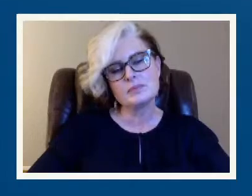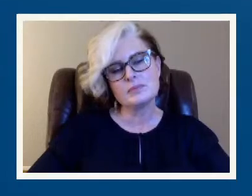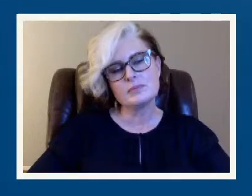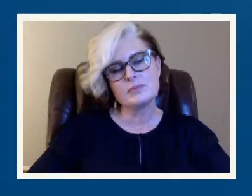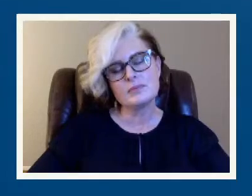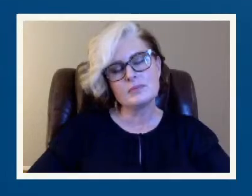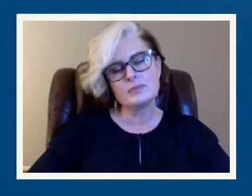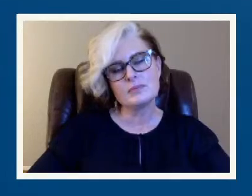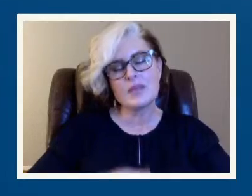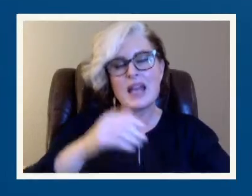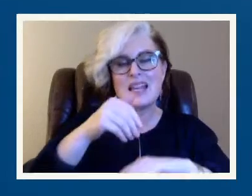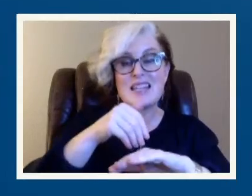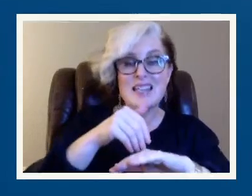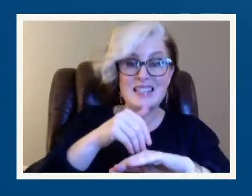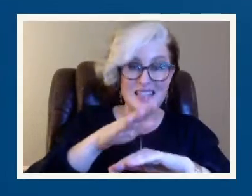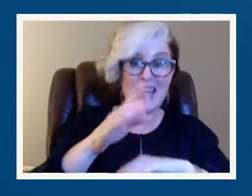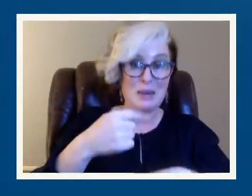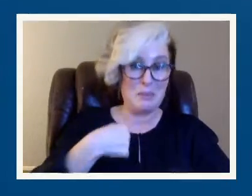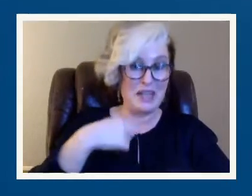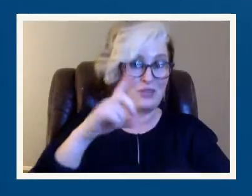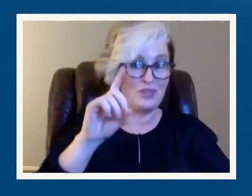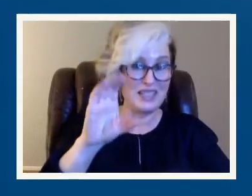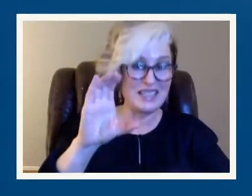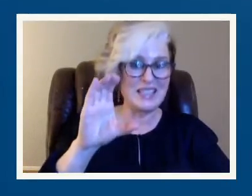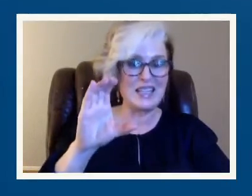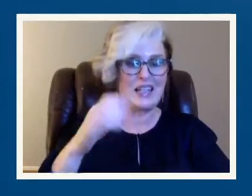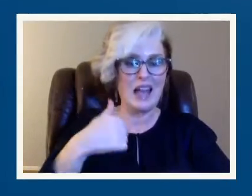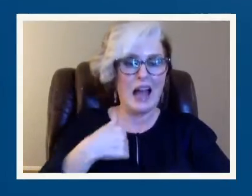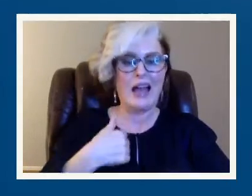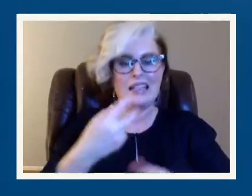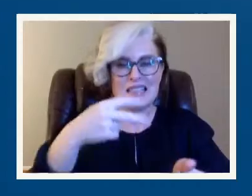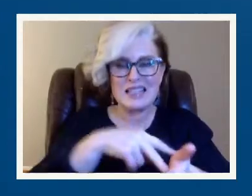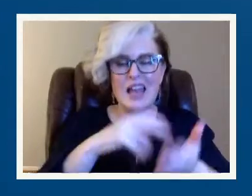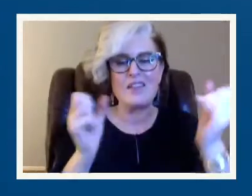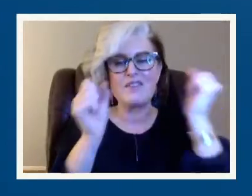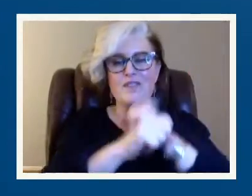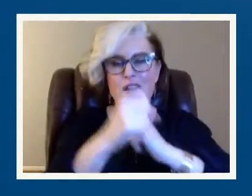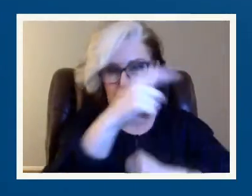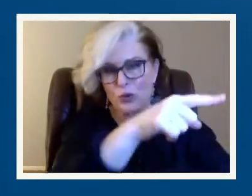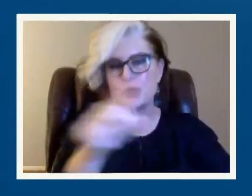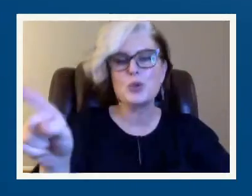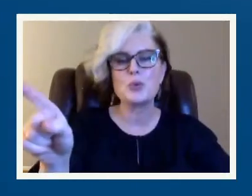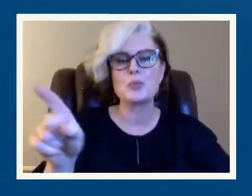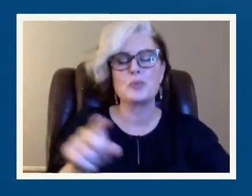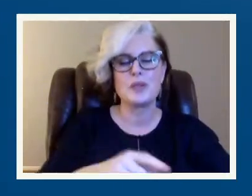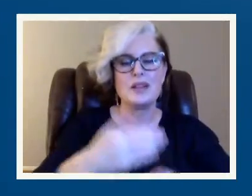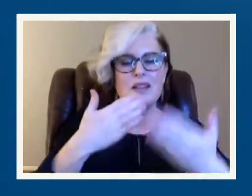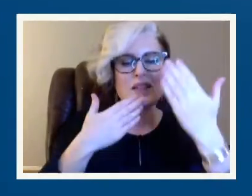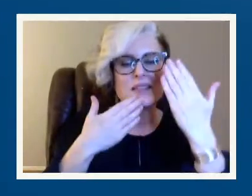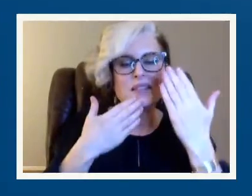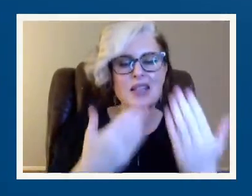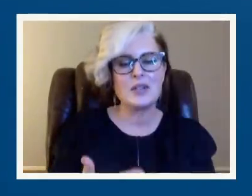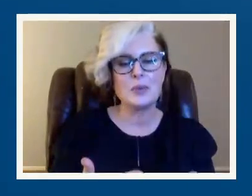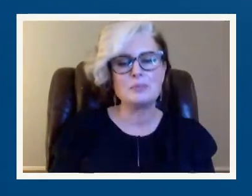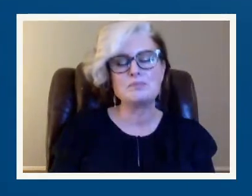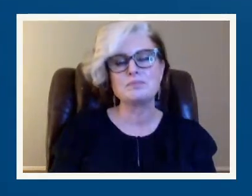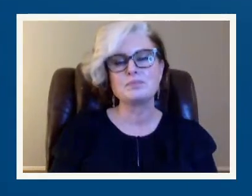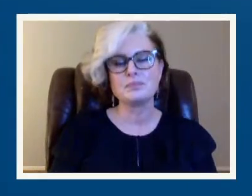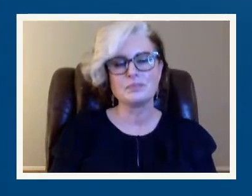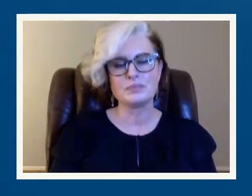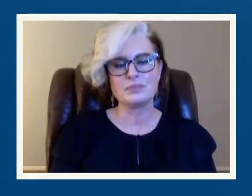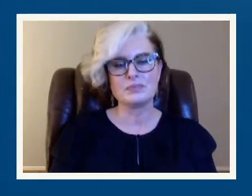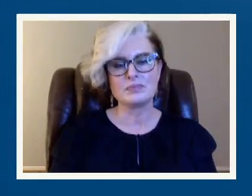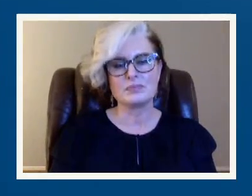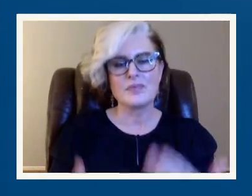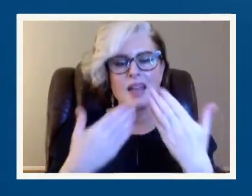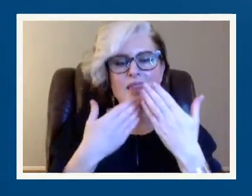And send me to D.C. so I can stand and fight for all of you. Thank you. Thank you,